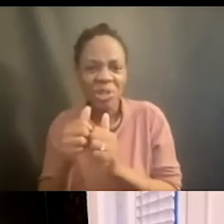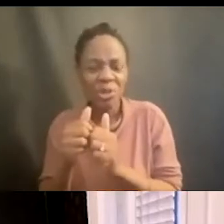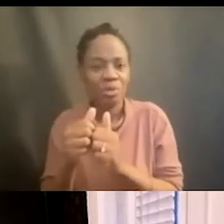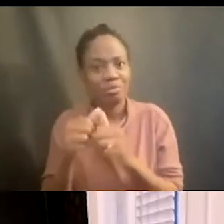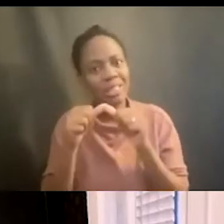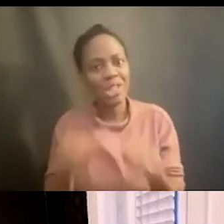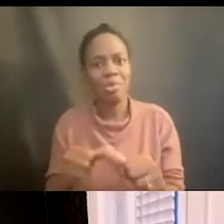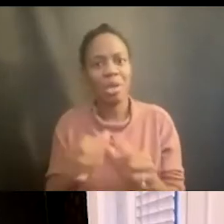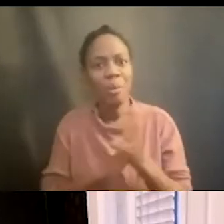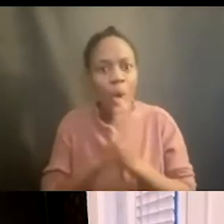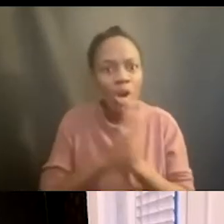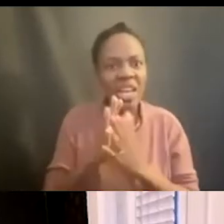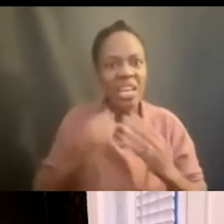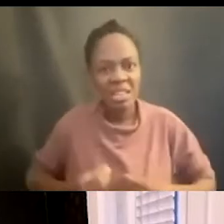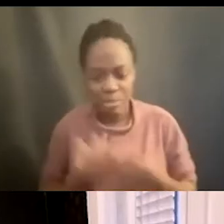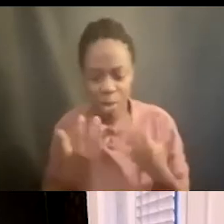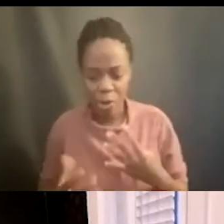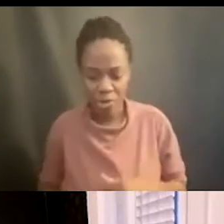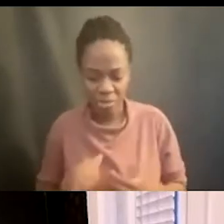stay motivated / inspired?